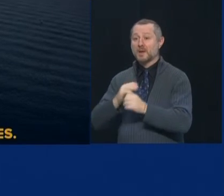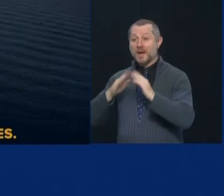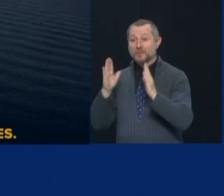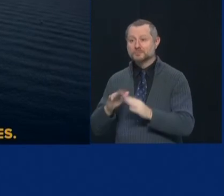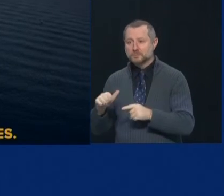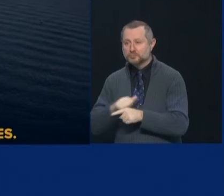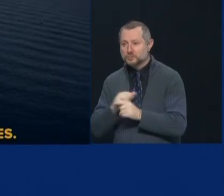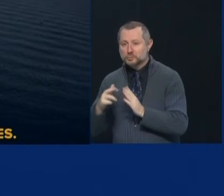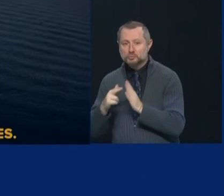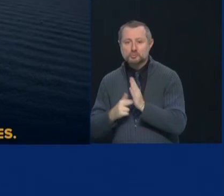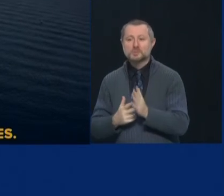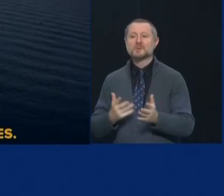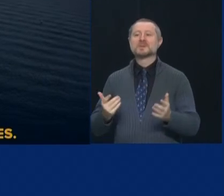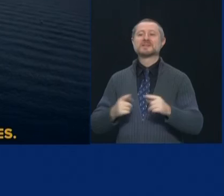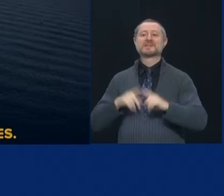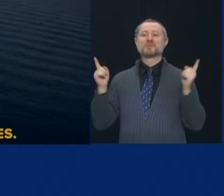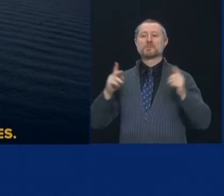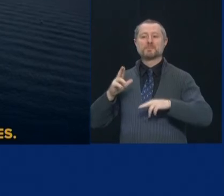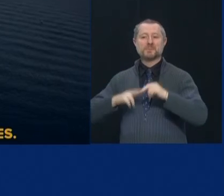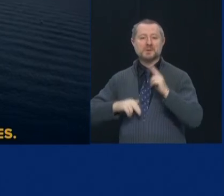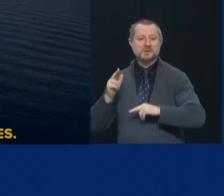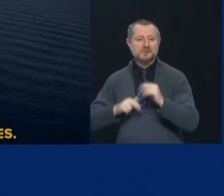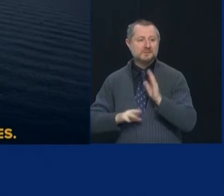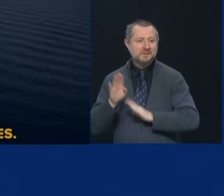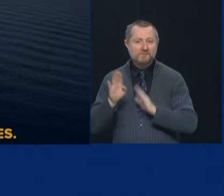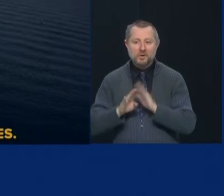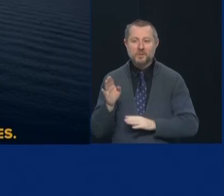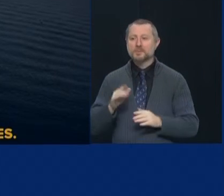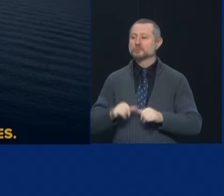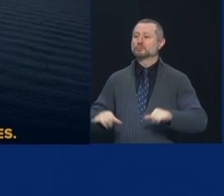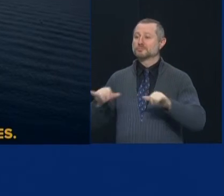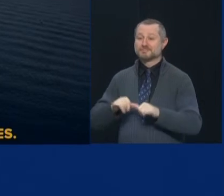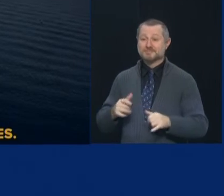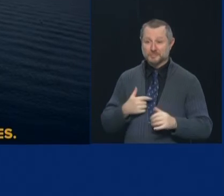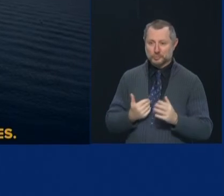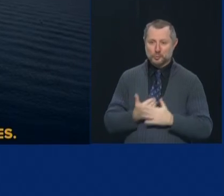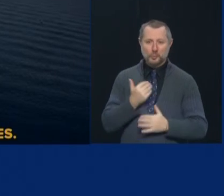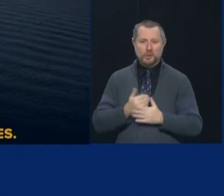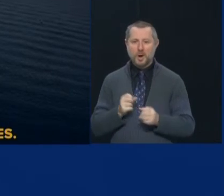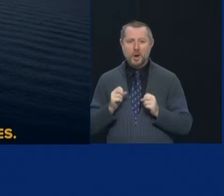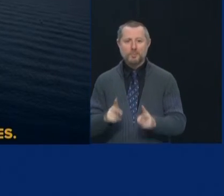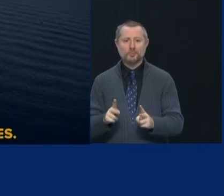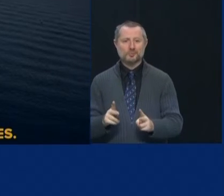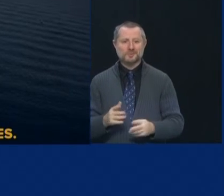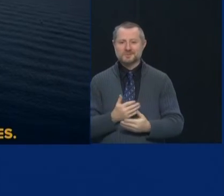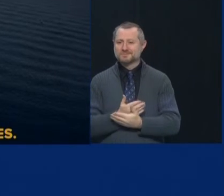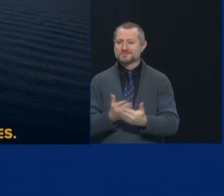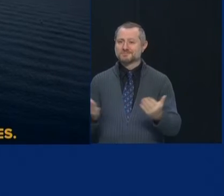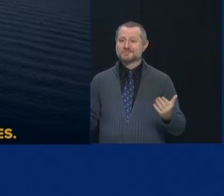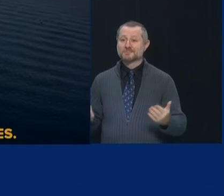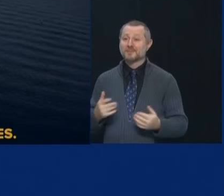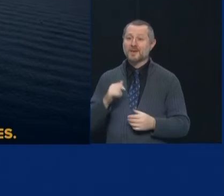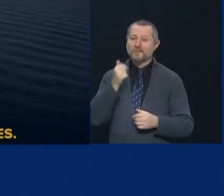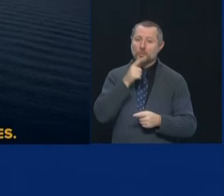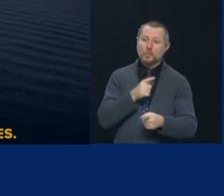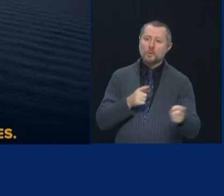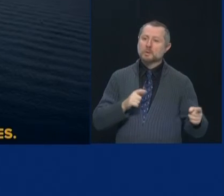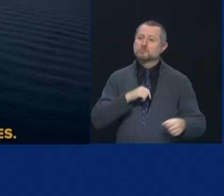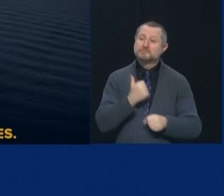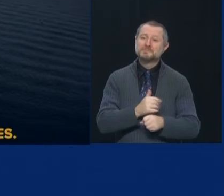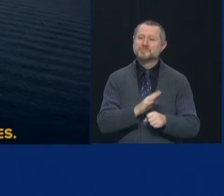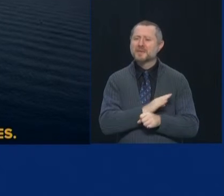development patterns. There is opportunity for the